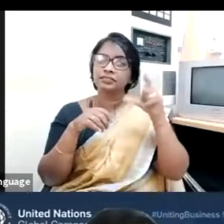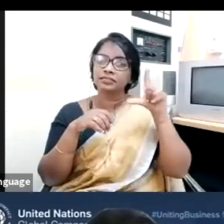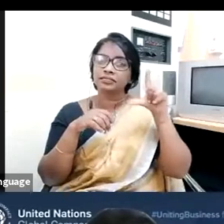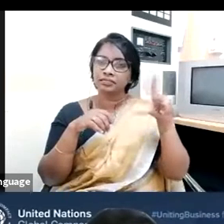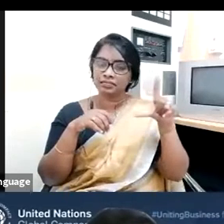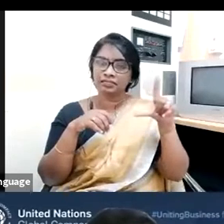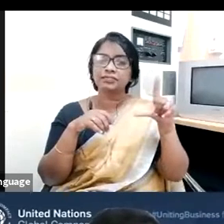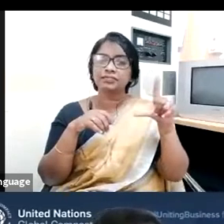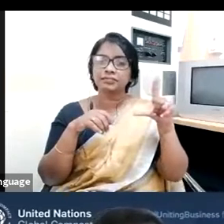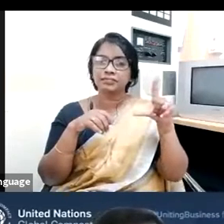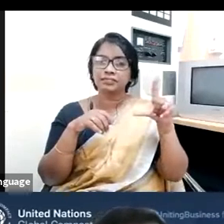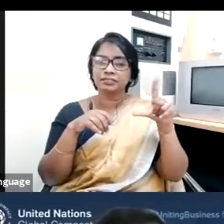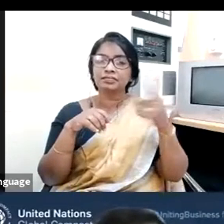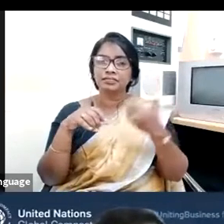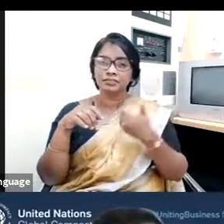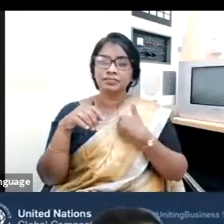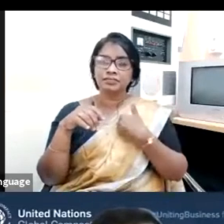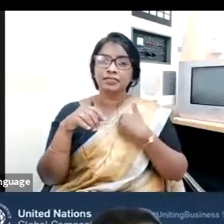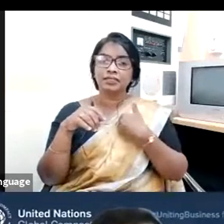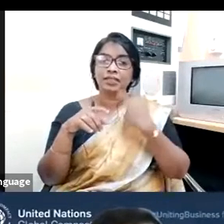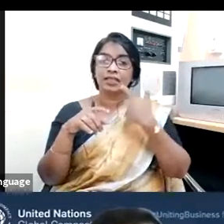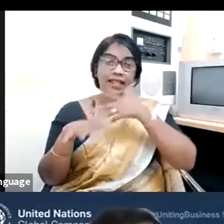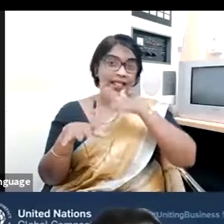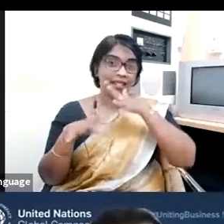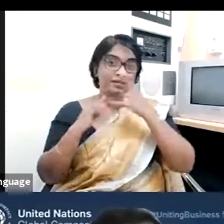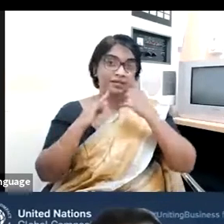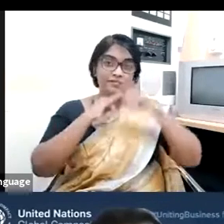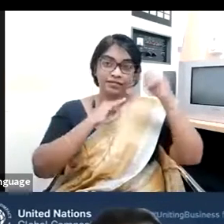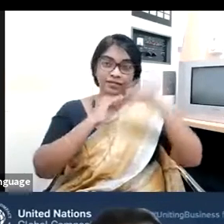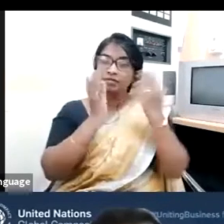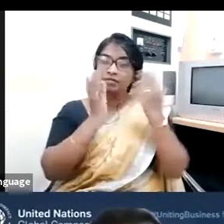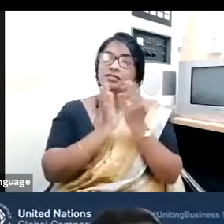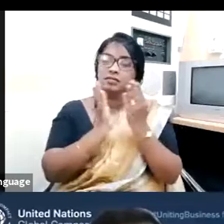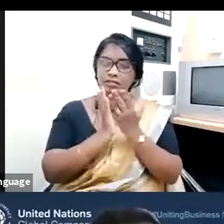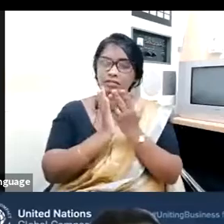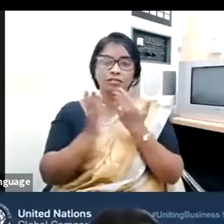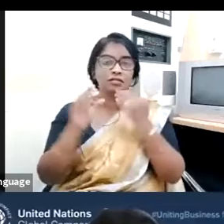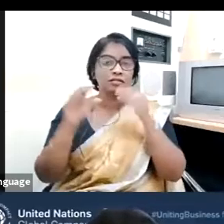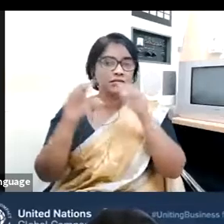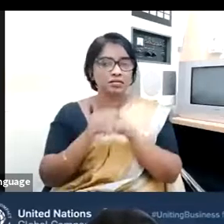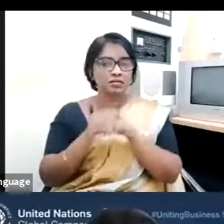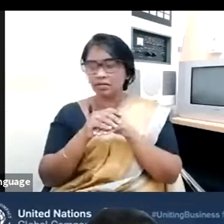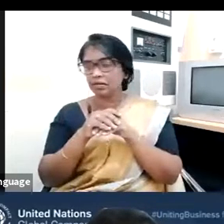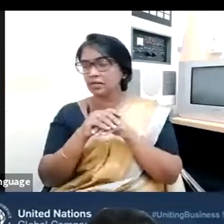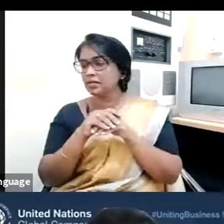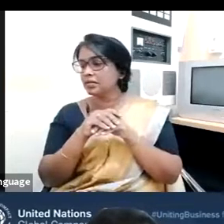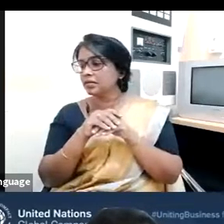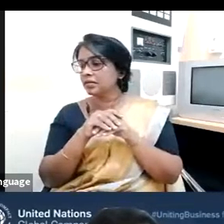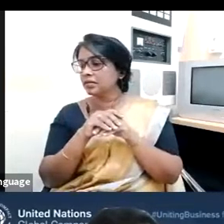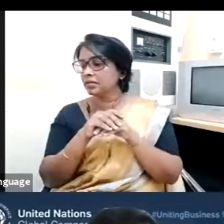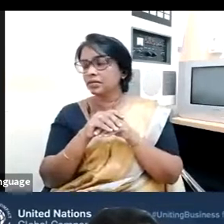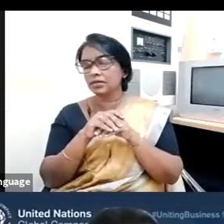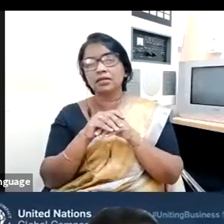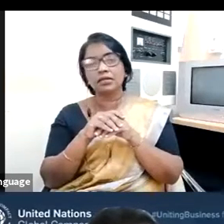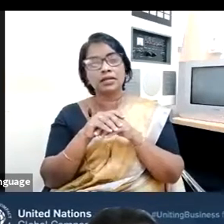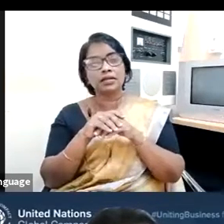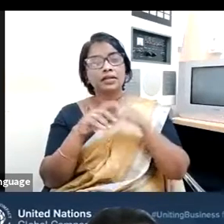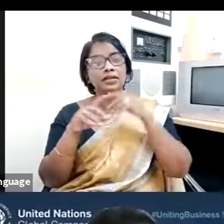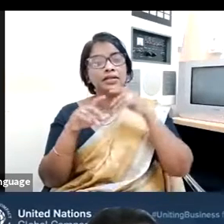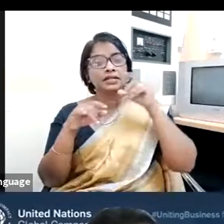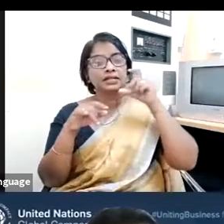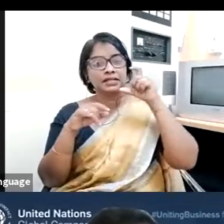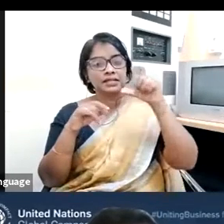ceremony called the Death of CSR. And we actually we had a coffin painted with the